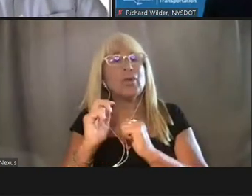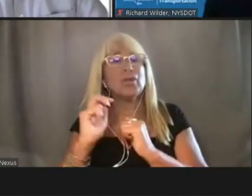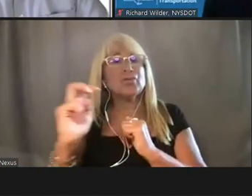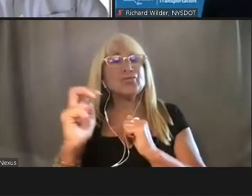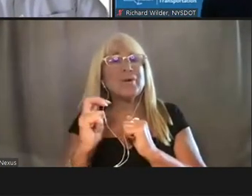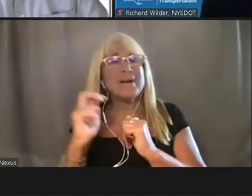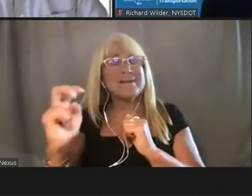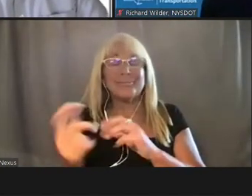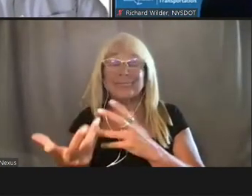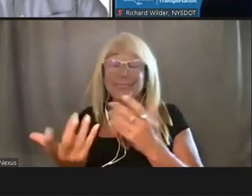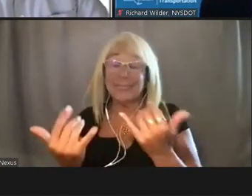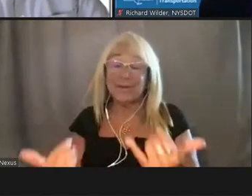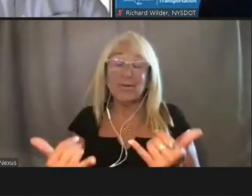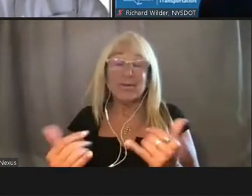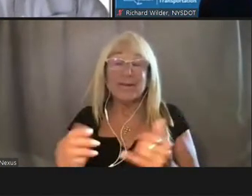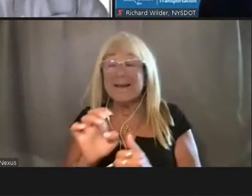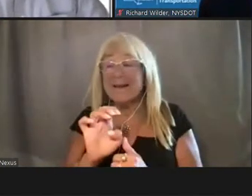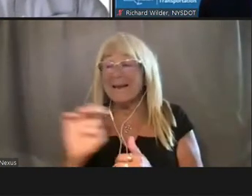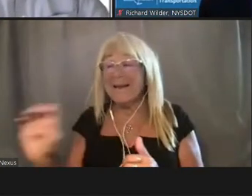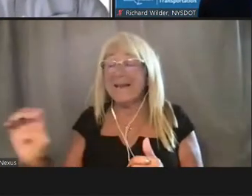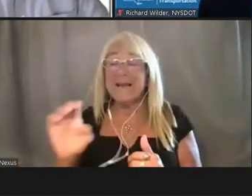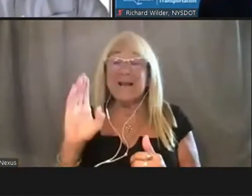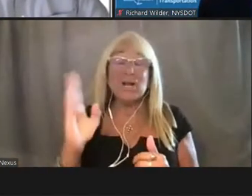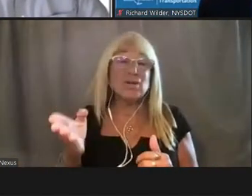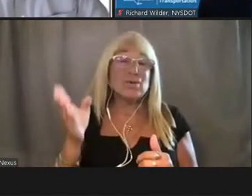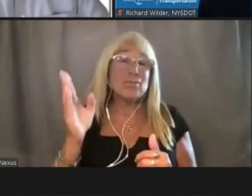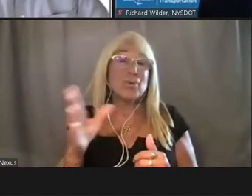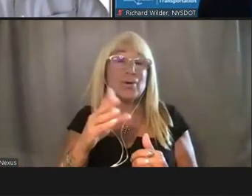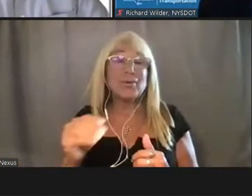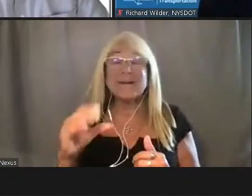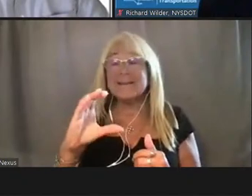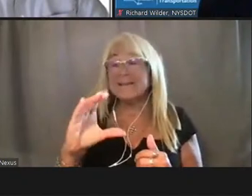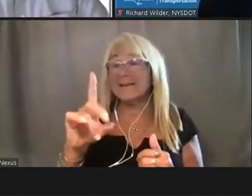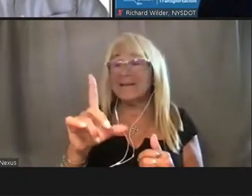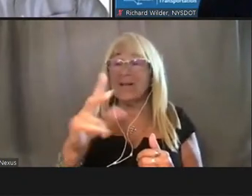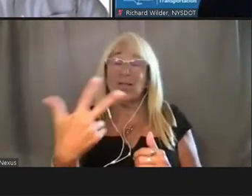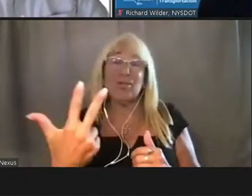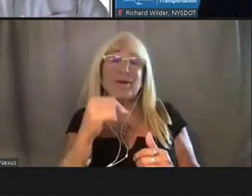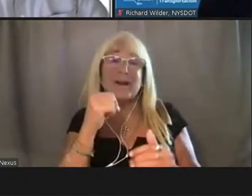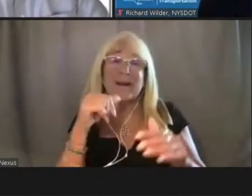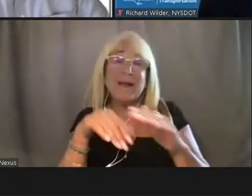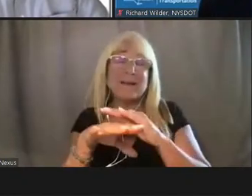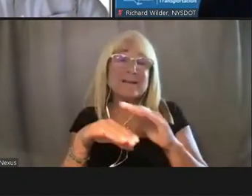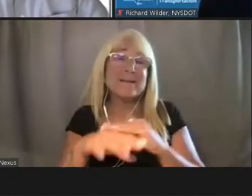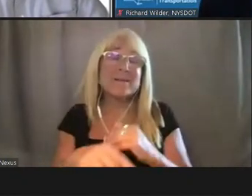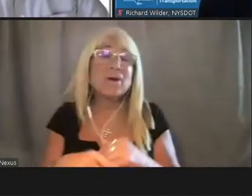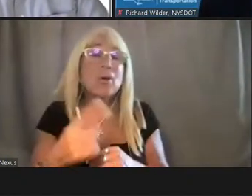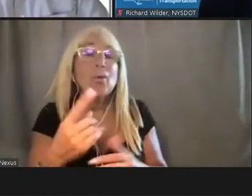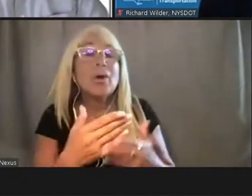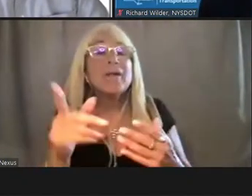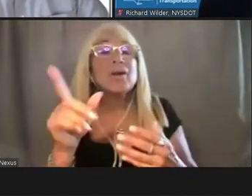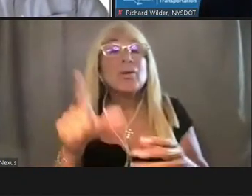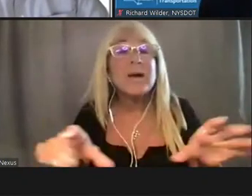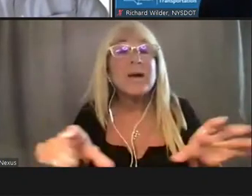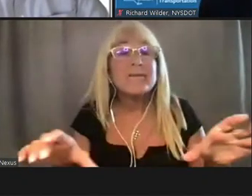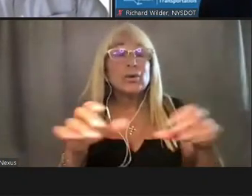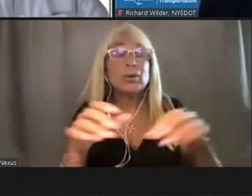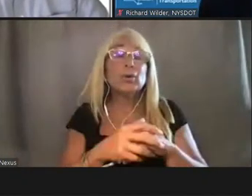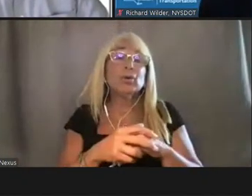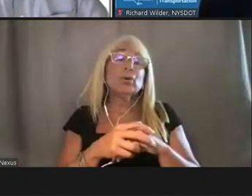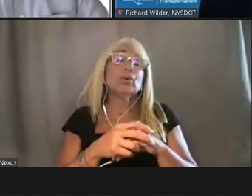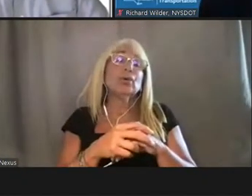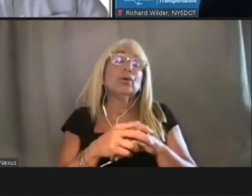and Delancey Street F stations both in CD3 are not accessible one thing to do would be to